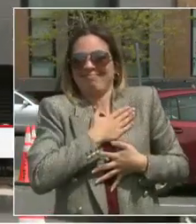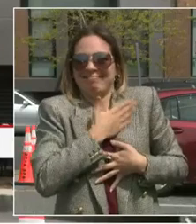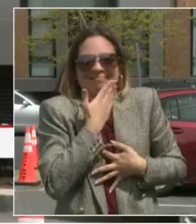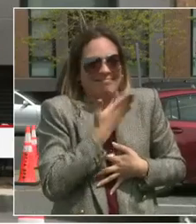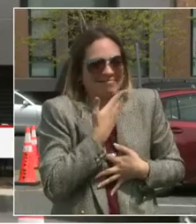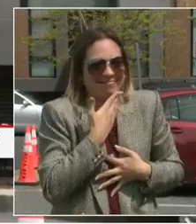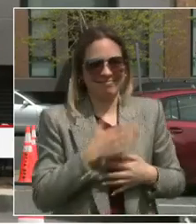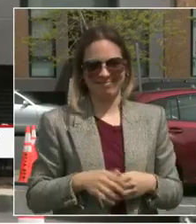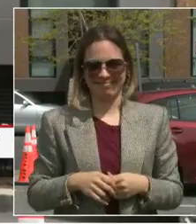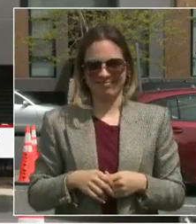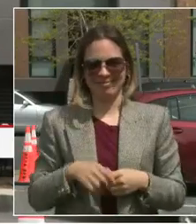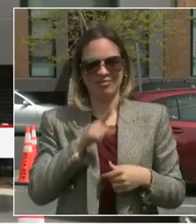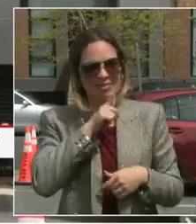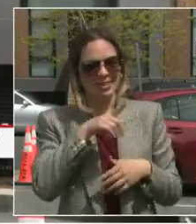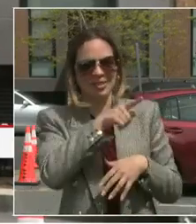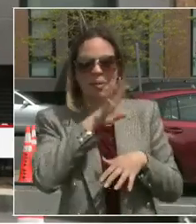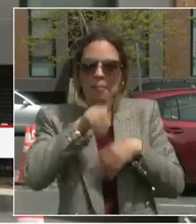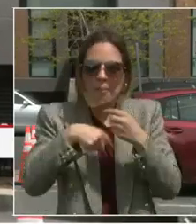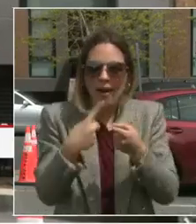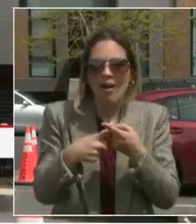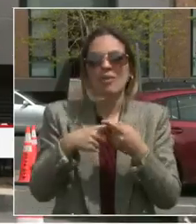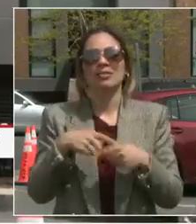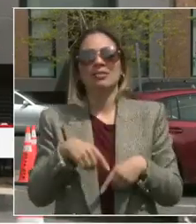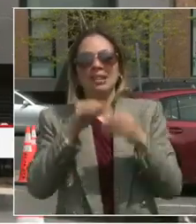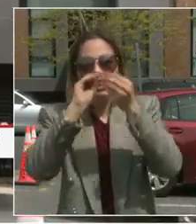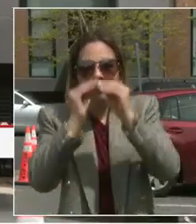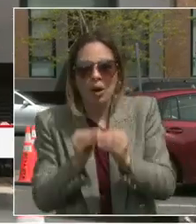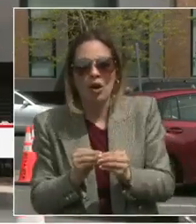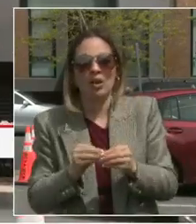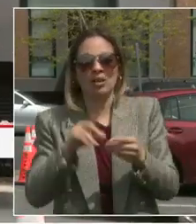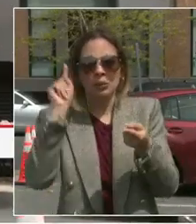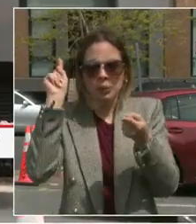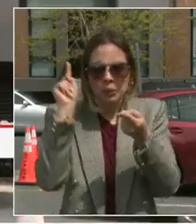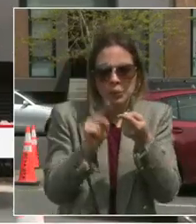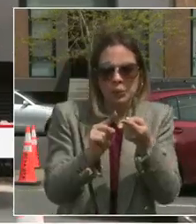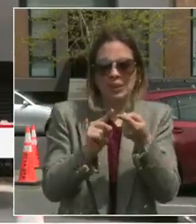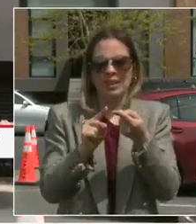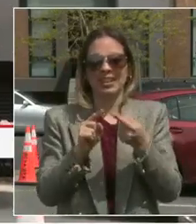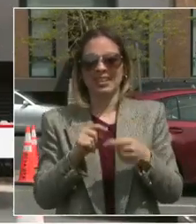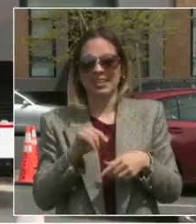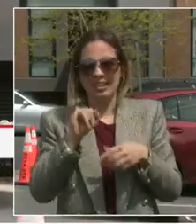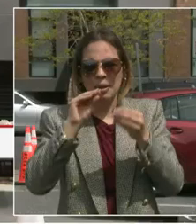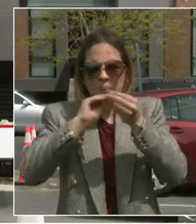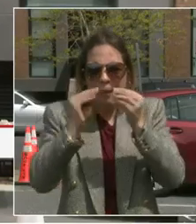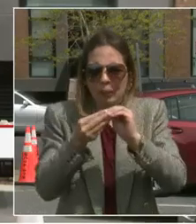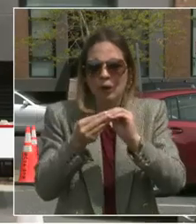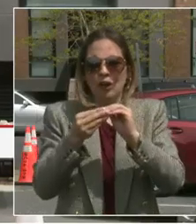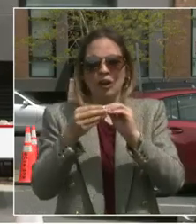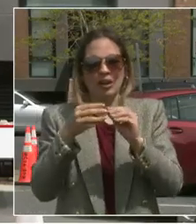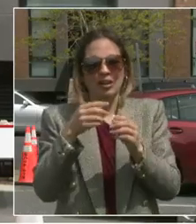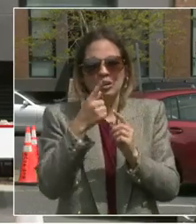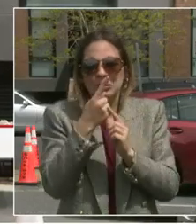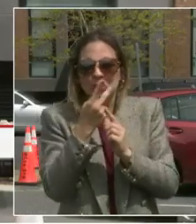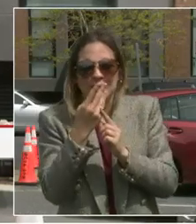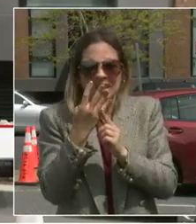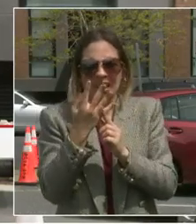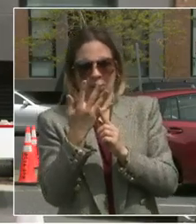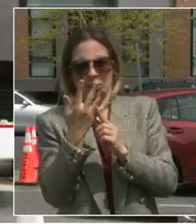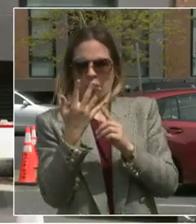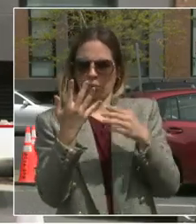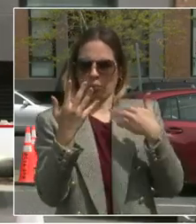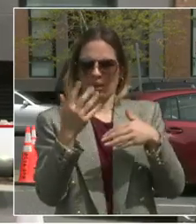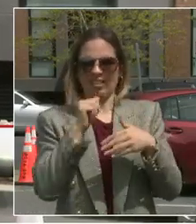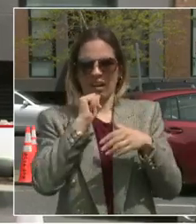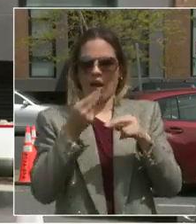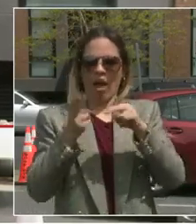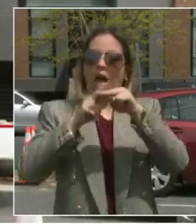Because when you can talk in single digits about families and be able to identify exactly where they are in the system and then say that could be